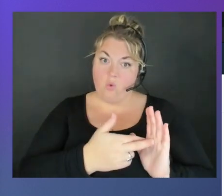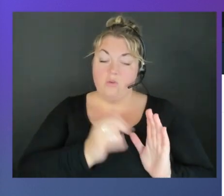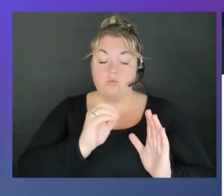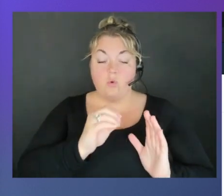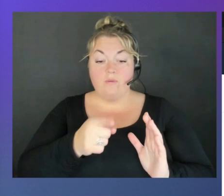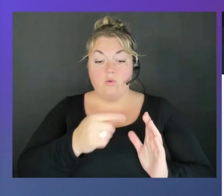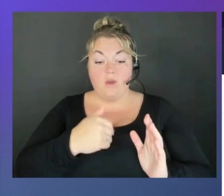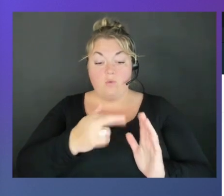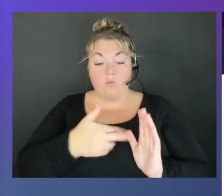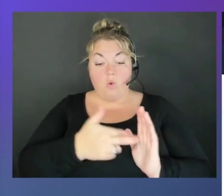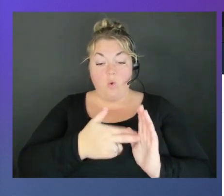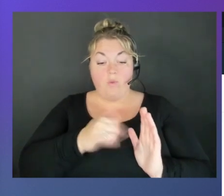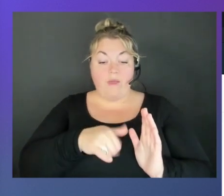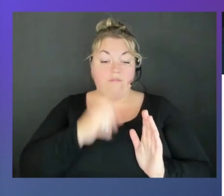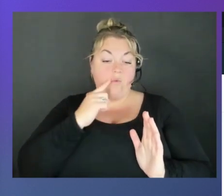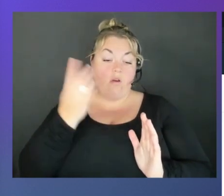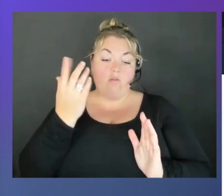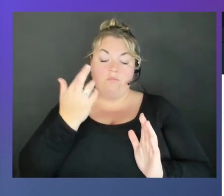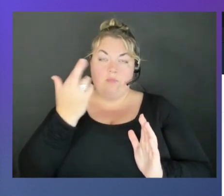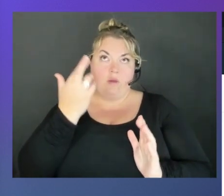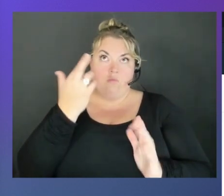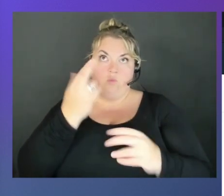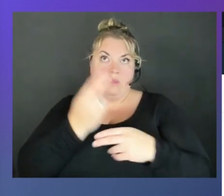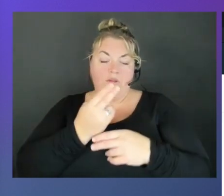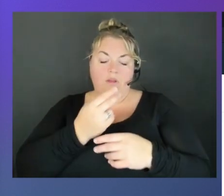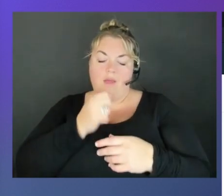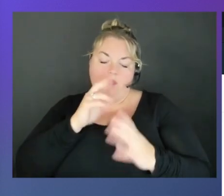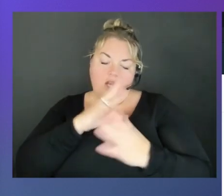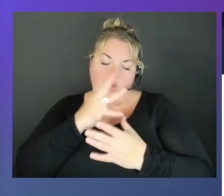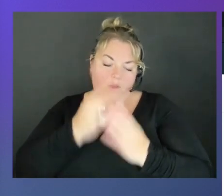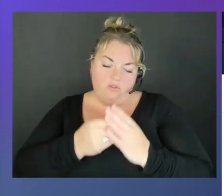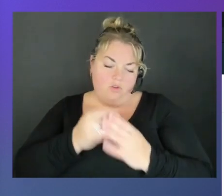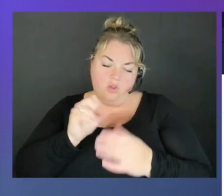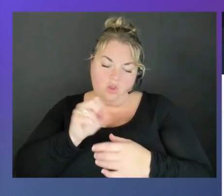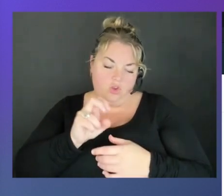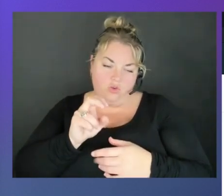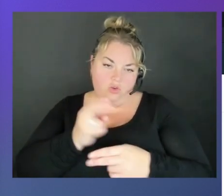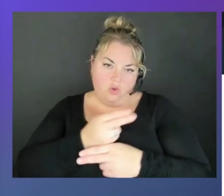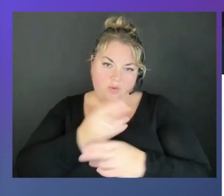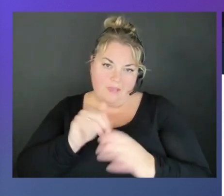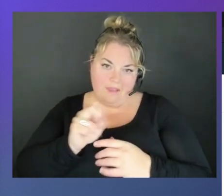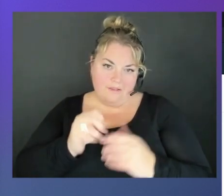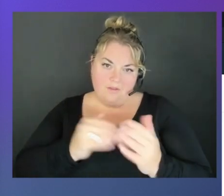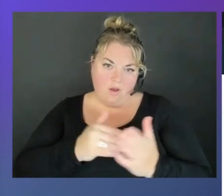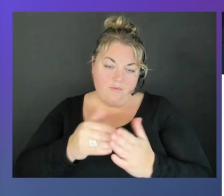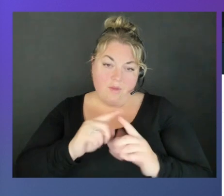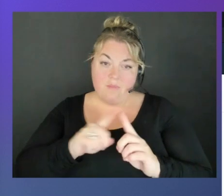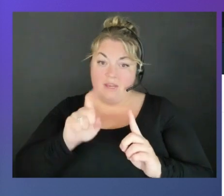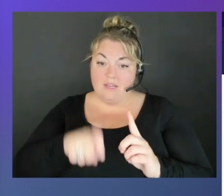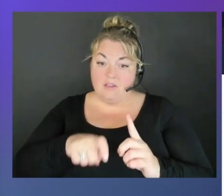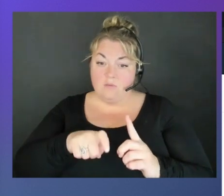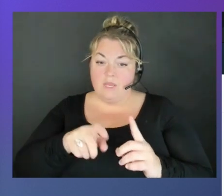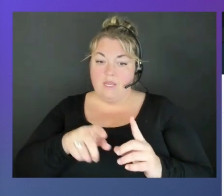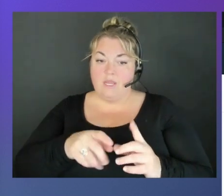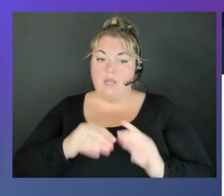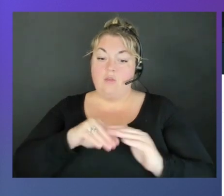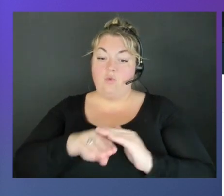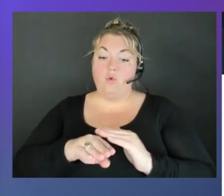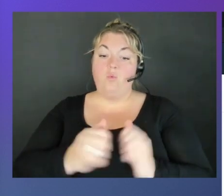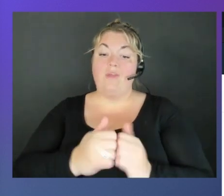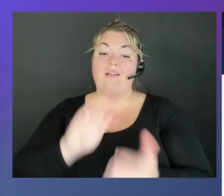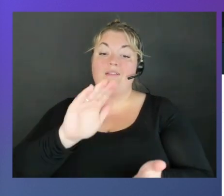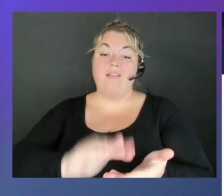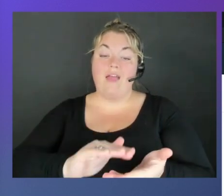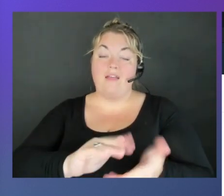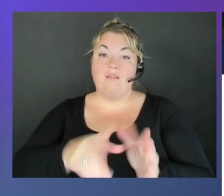for whatever reason, I won't go into the use cases too much. Sure. If it needs to be assumed with even less permissions than the role would